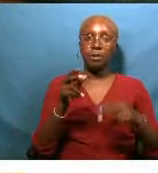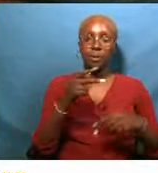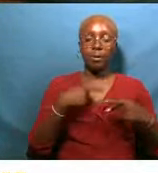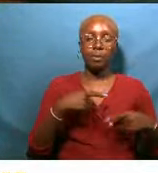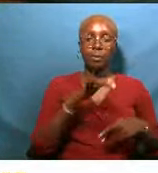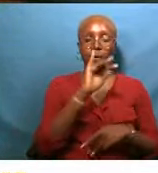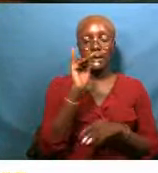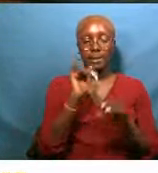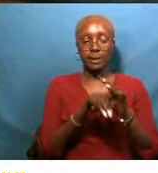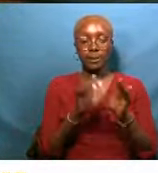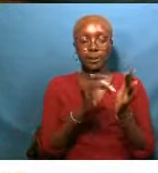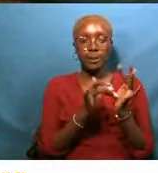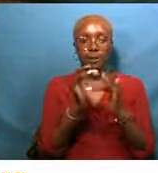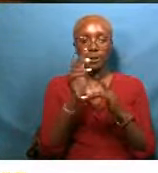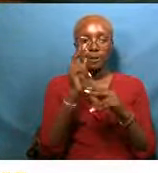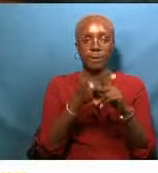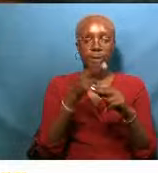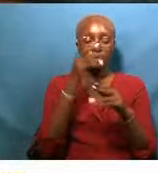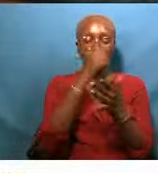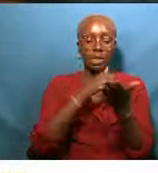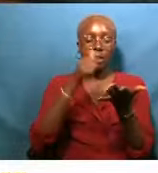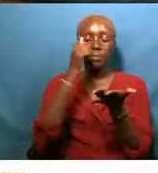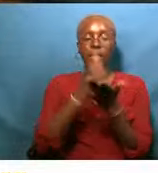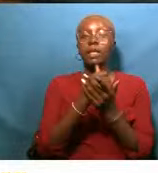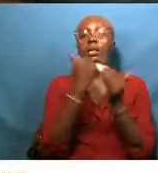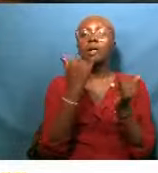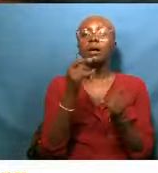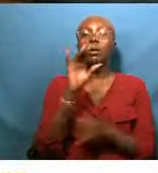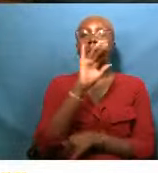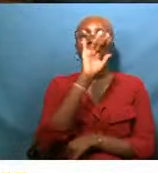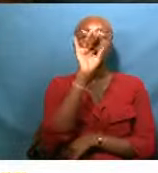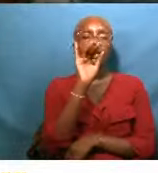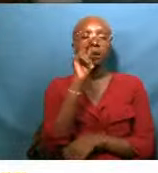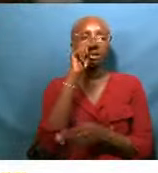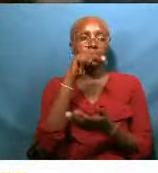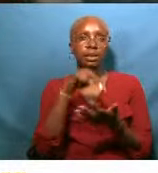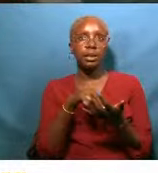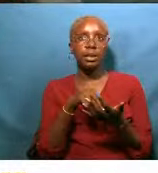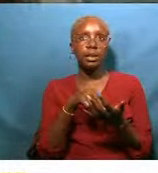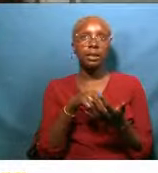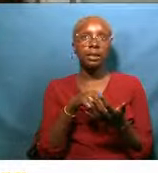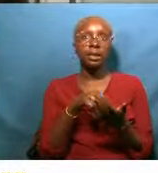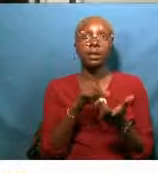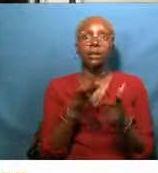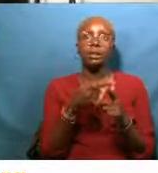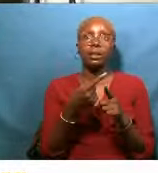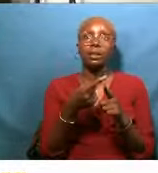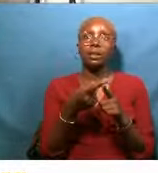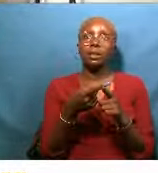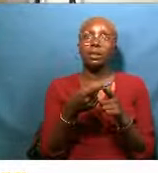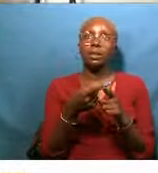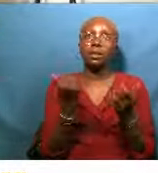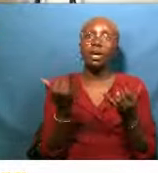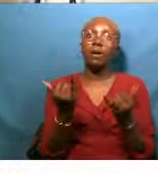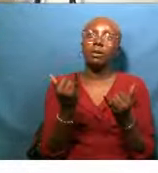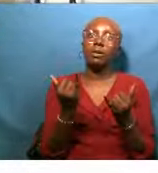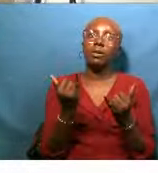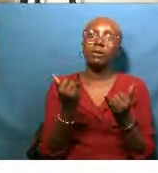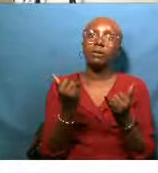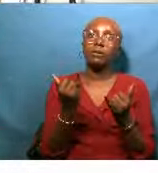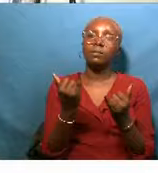Amen. We'll ask that you stand and the Chancellor now administer.